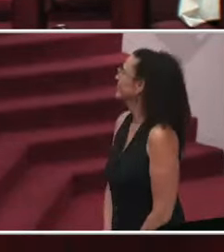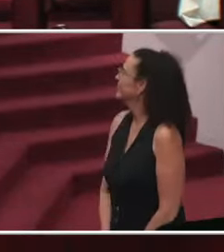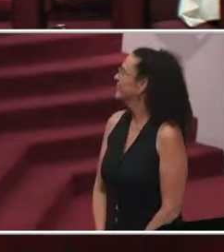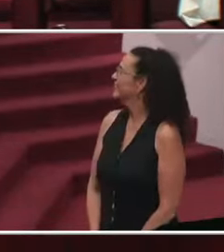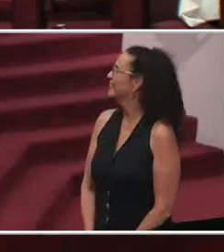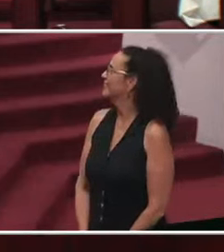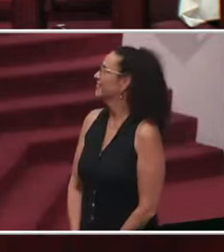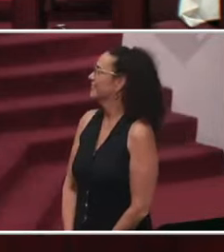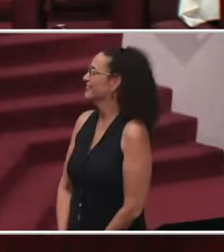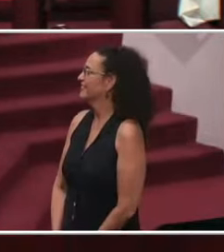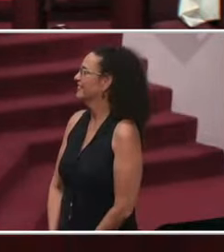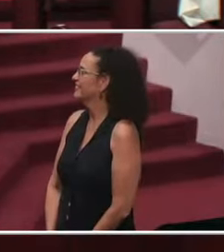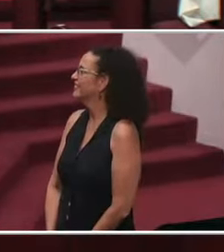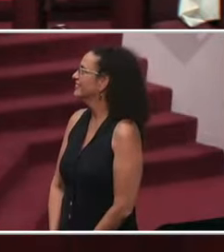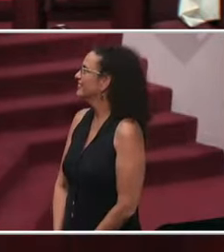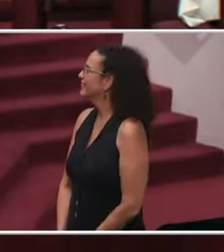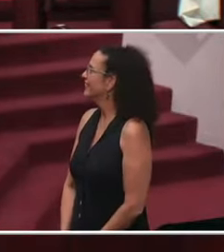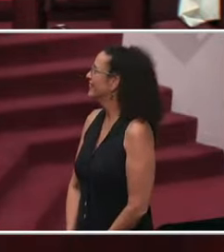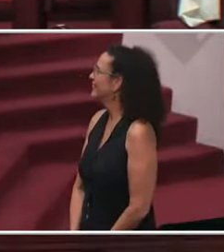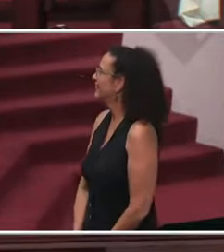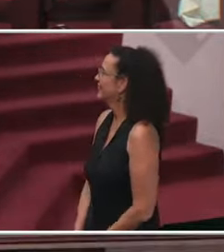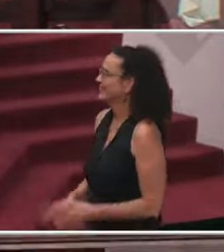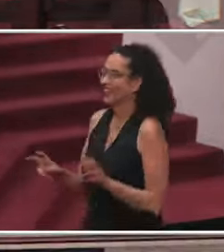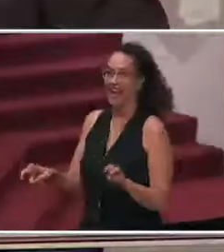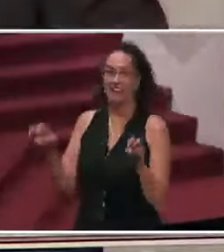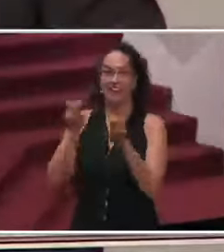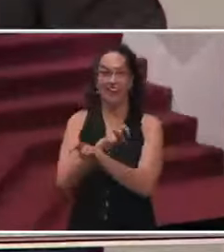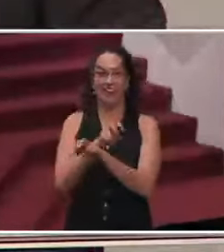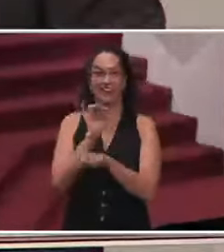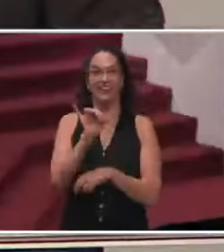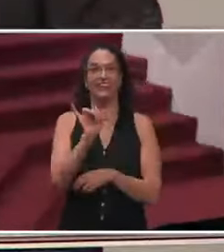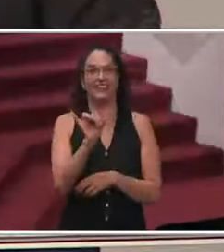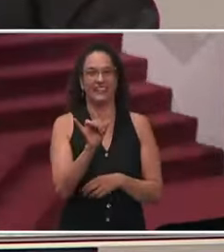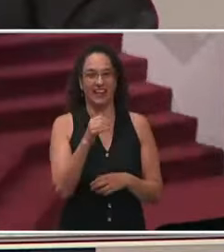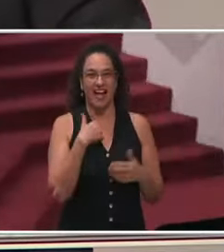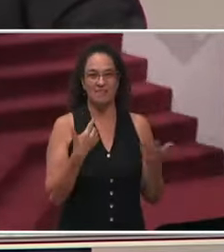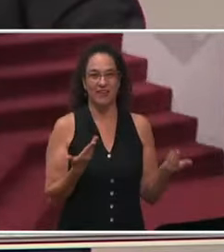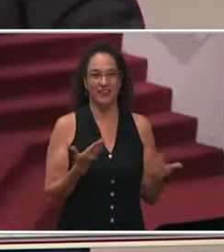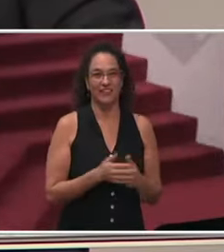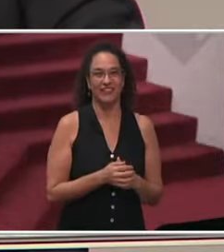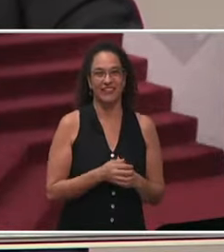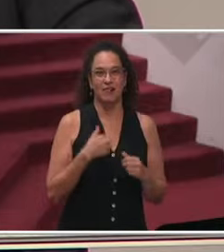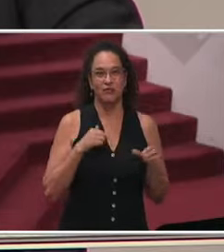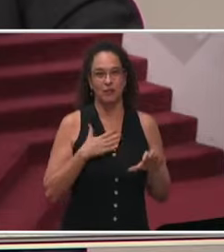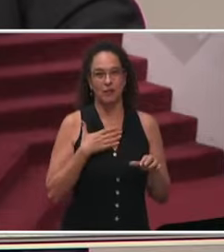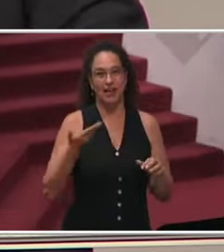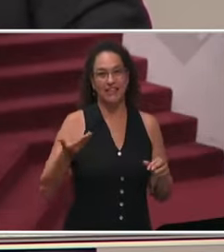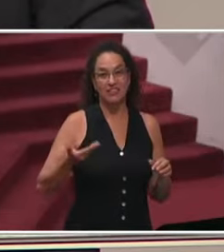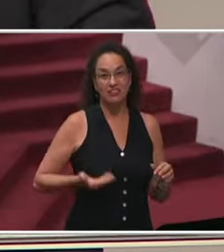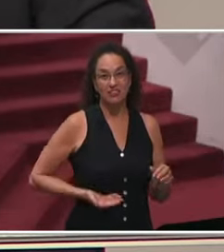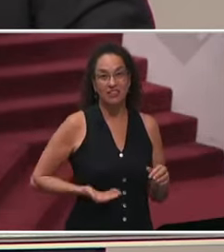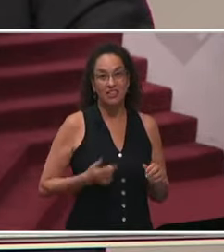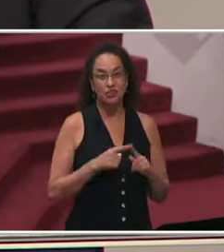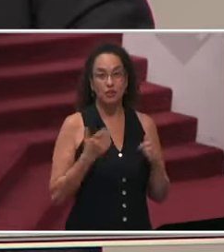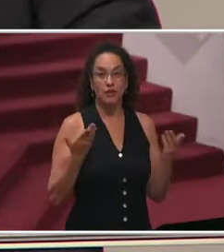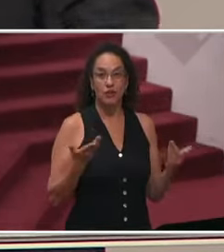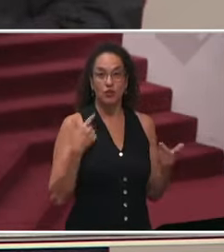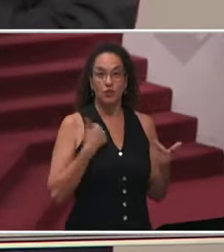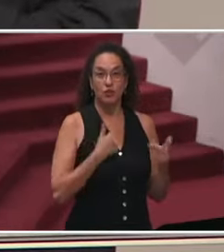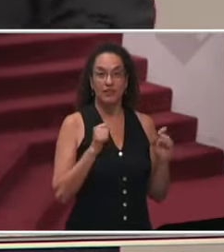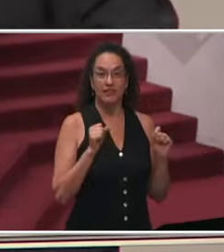I'm here. There you are. See, he pulled a switcheroo on me. Okay, thank you. I'm doing my introduction from here so that we may be